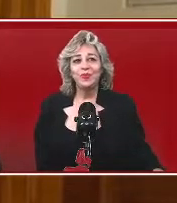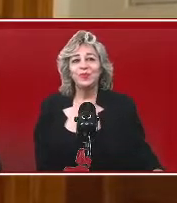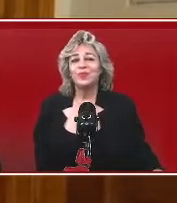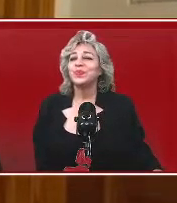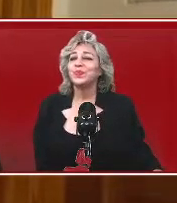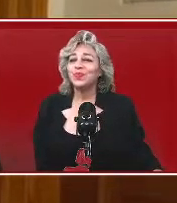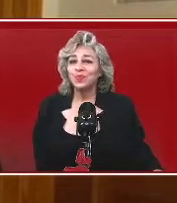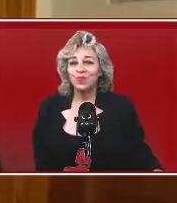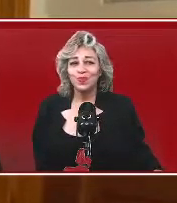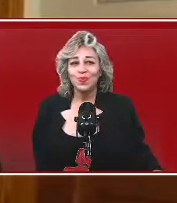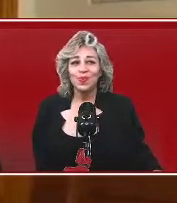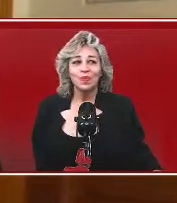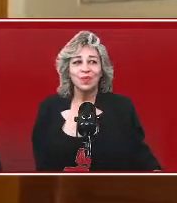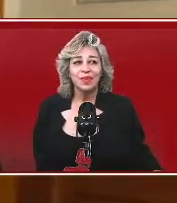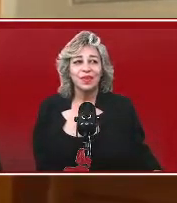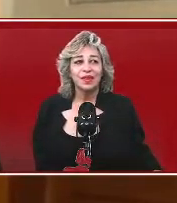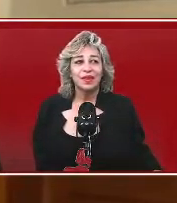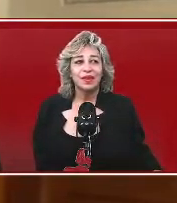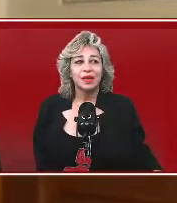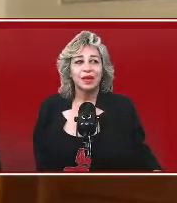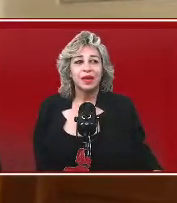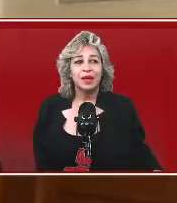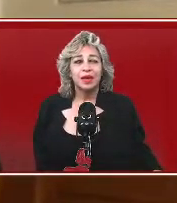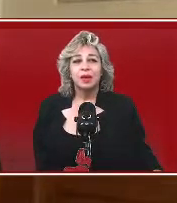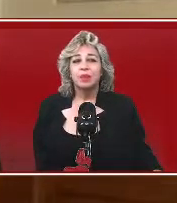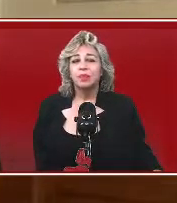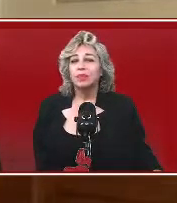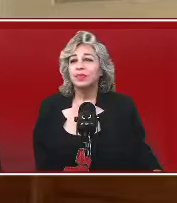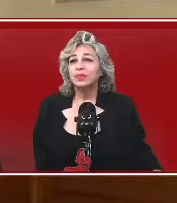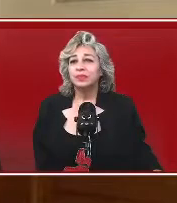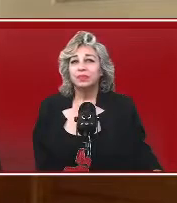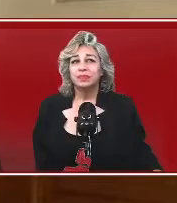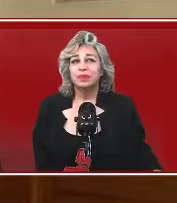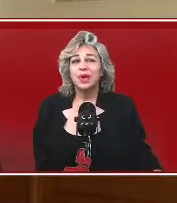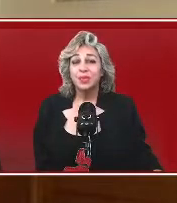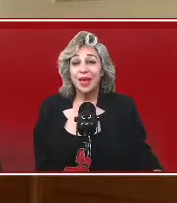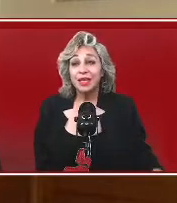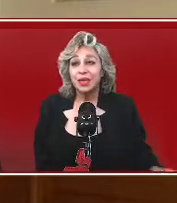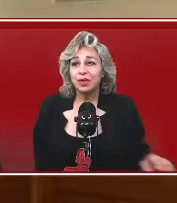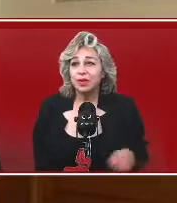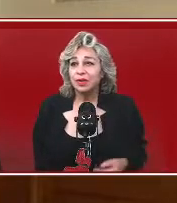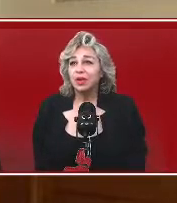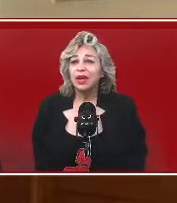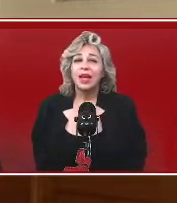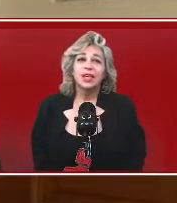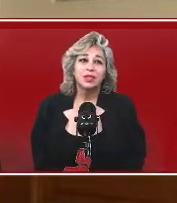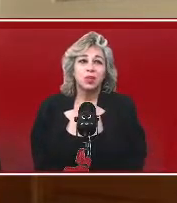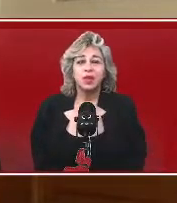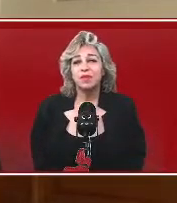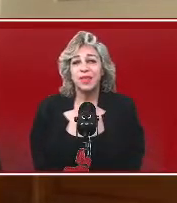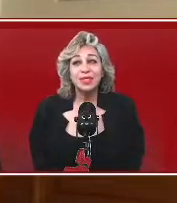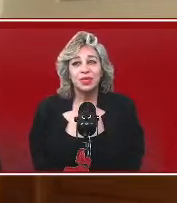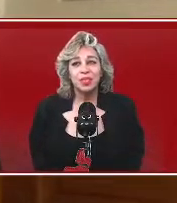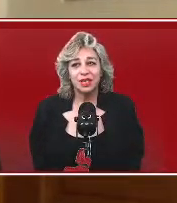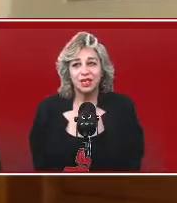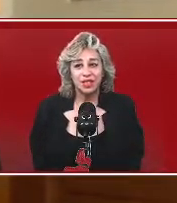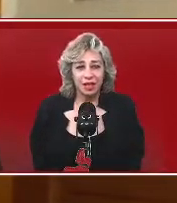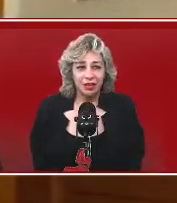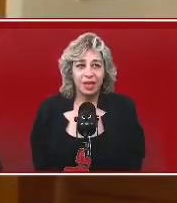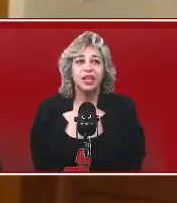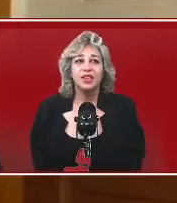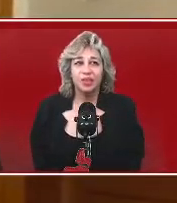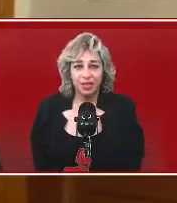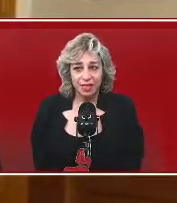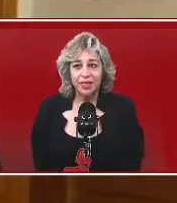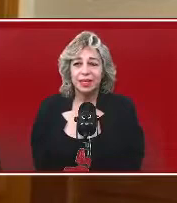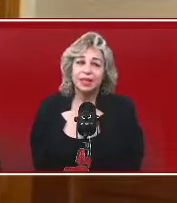Humano. Pero México es de los países But con mejores Mexico resultados has one of the best results of